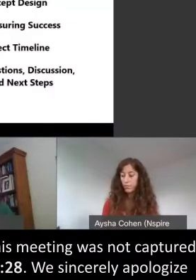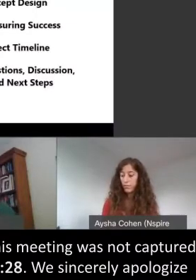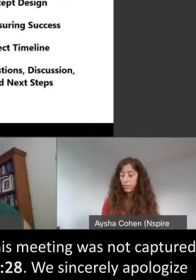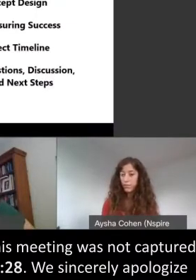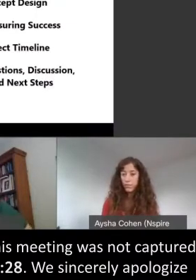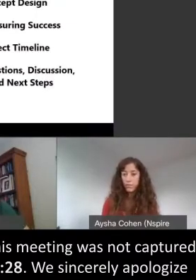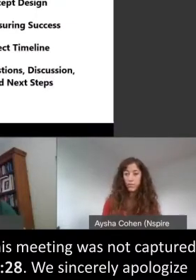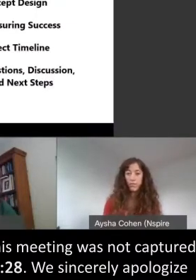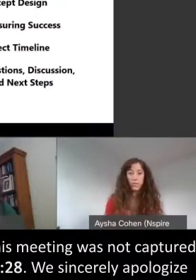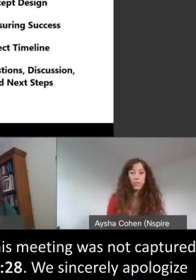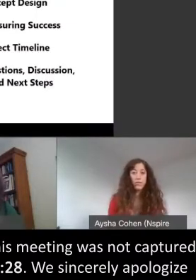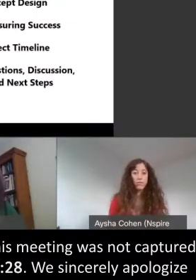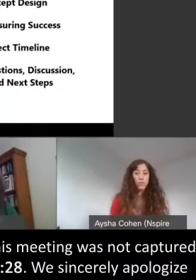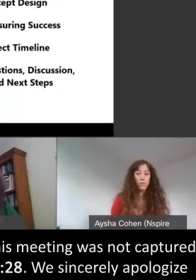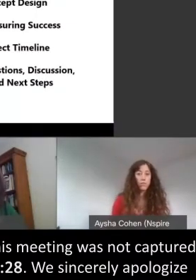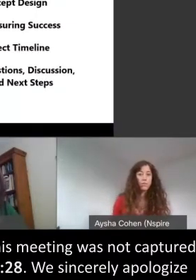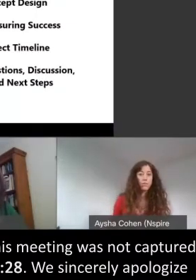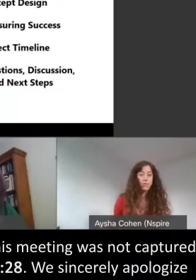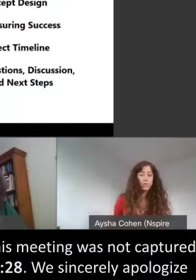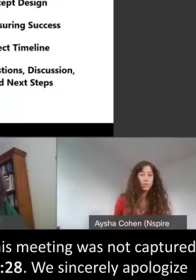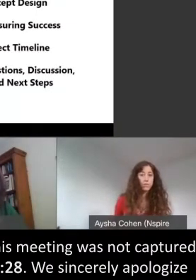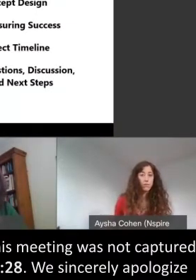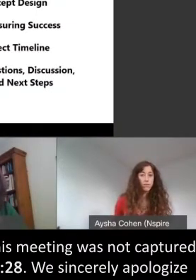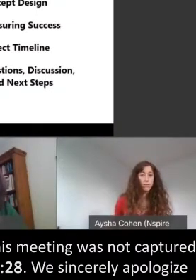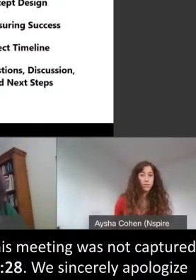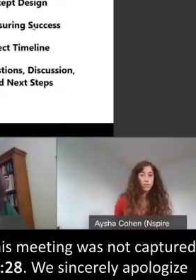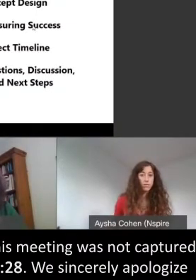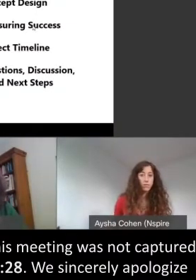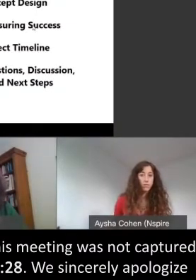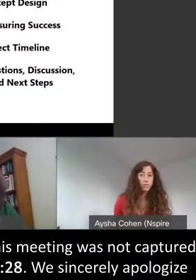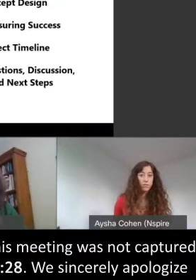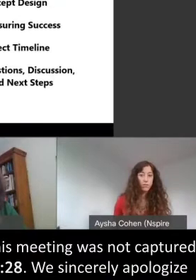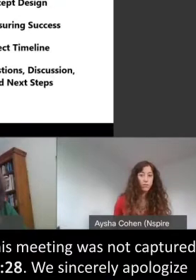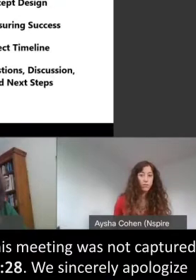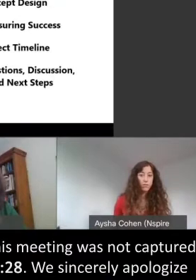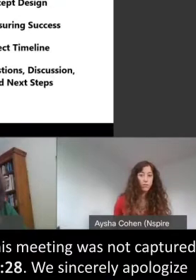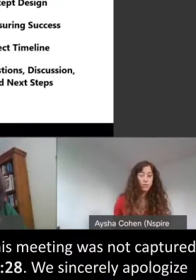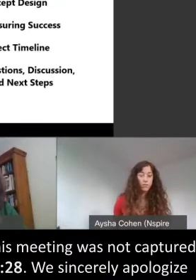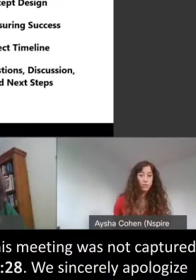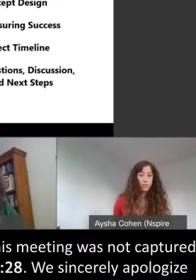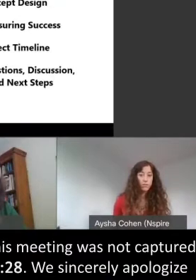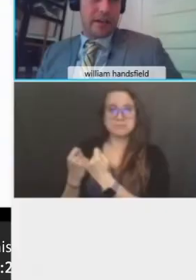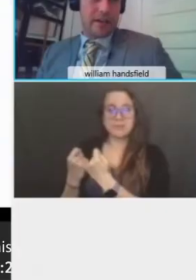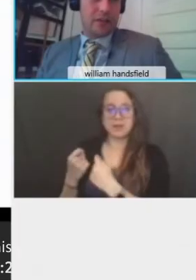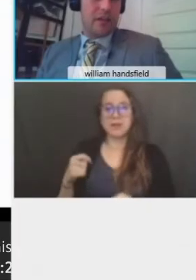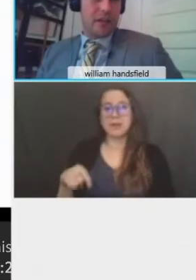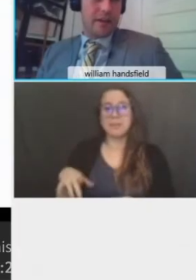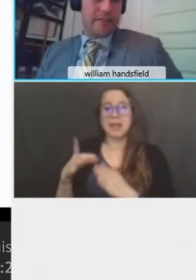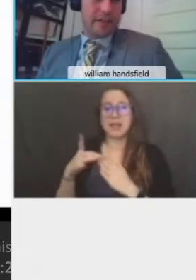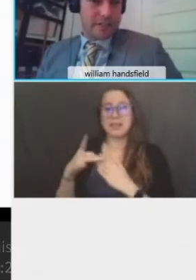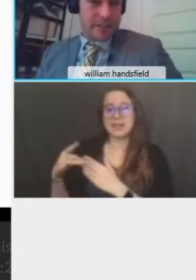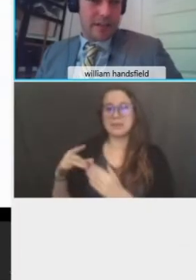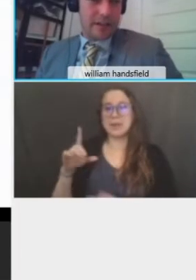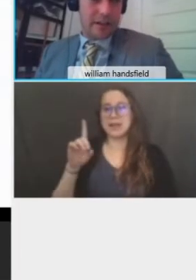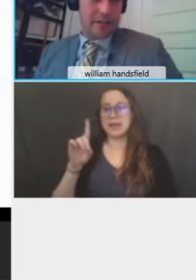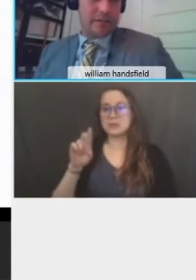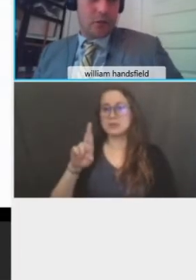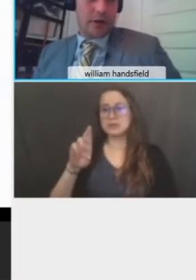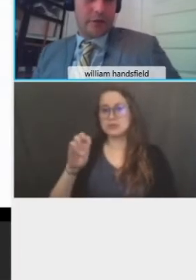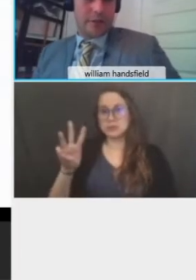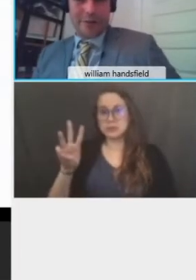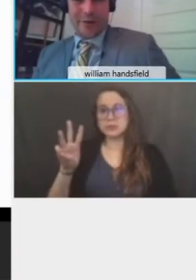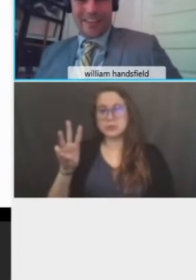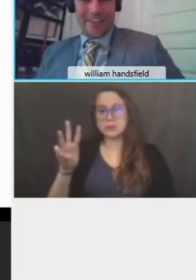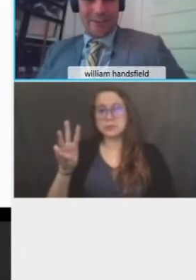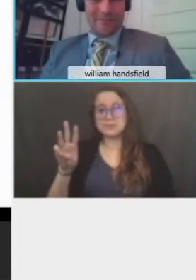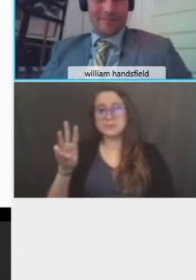Great, thank you. And I'm going to turn it over to the project team, which is led by Drew Van Hengel of Nelson Nygaard.